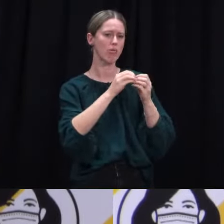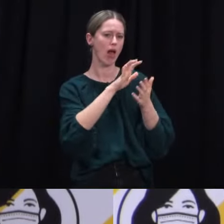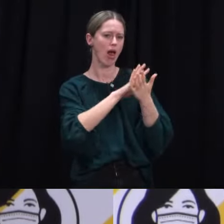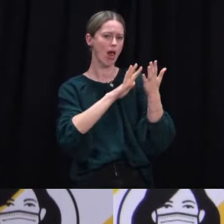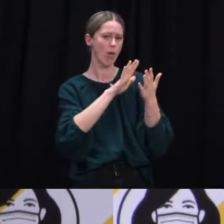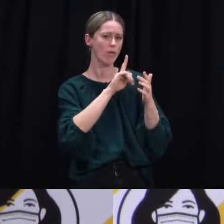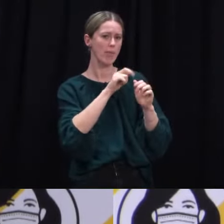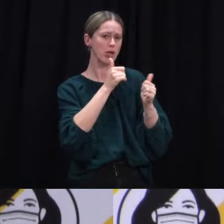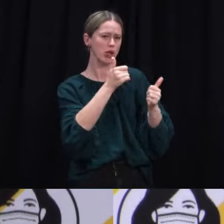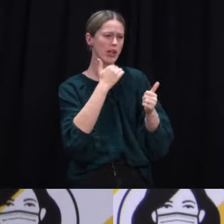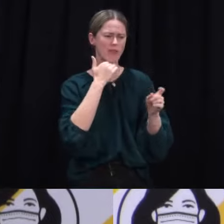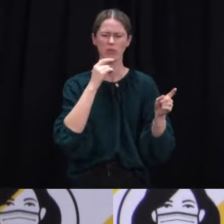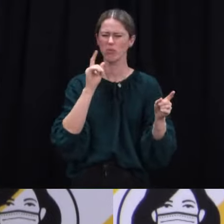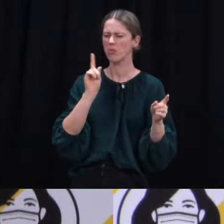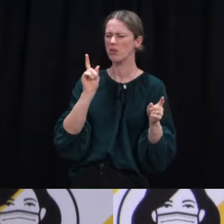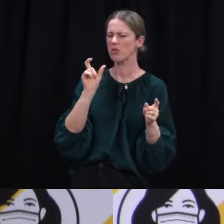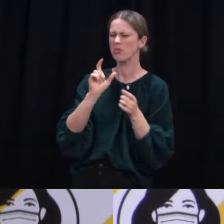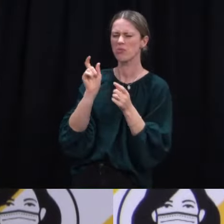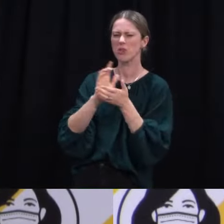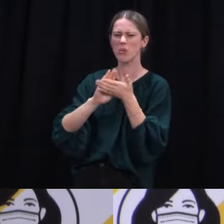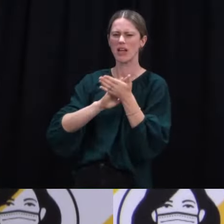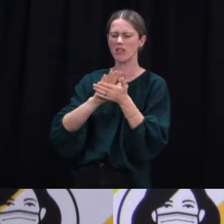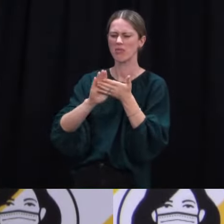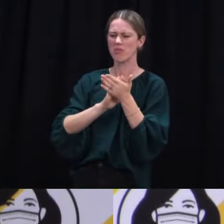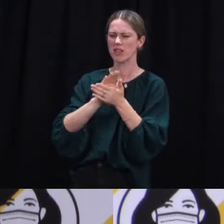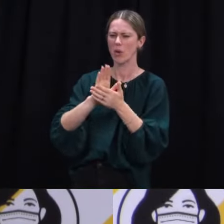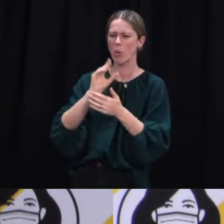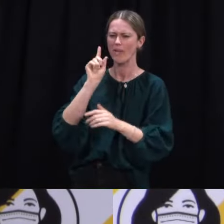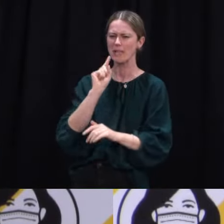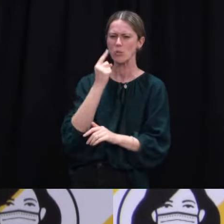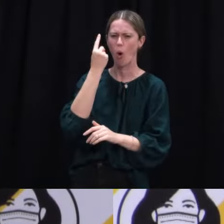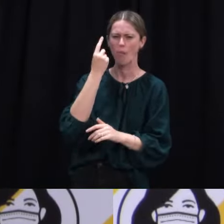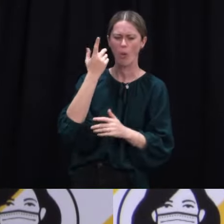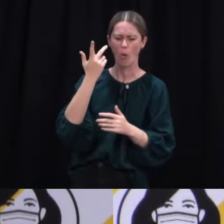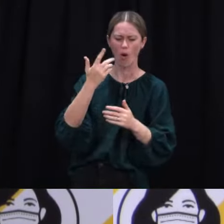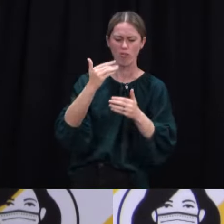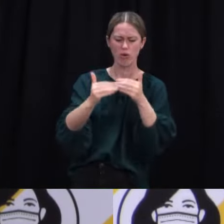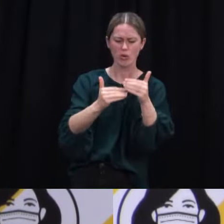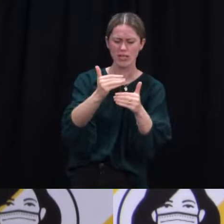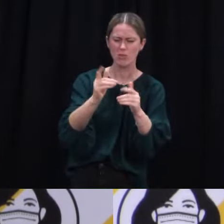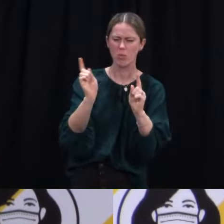to standard? Compromised in what way? Do you mean at the swabbing end or in the